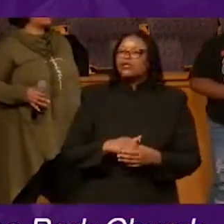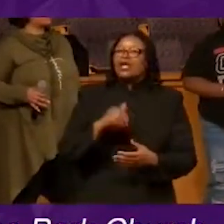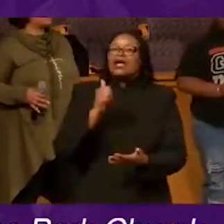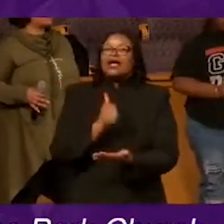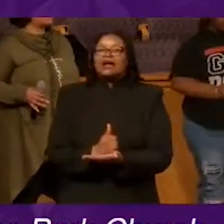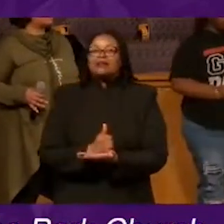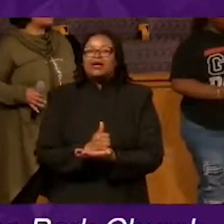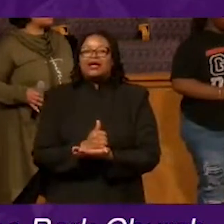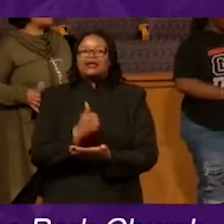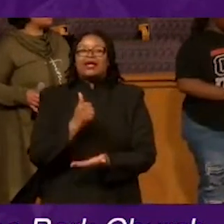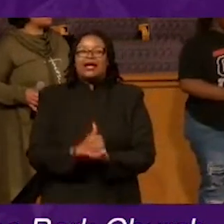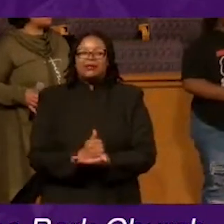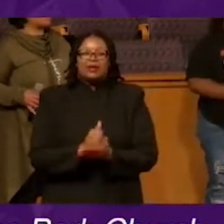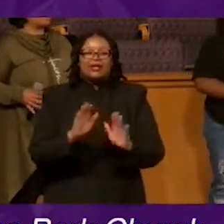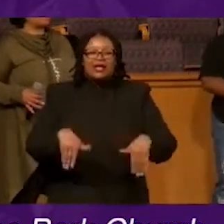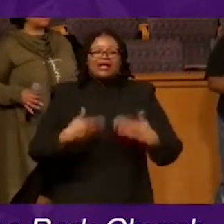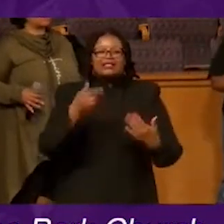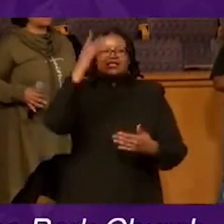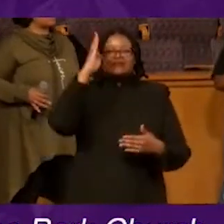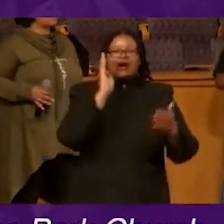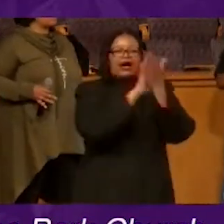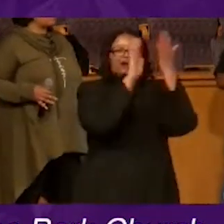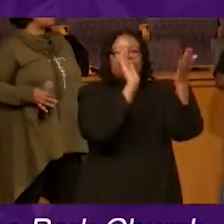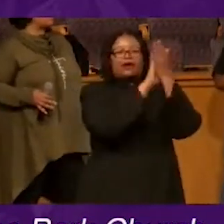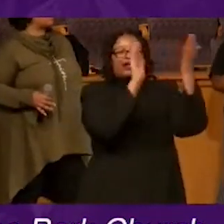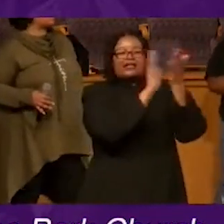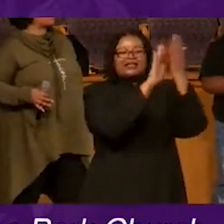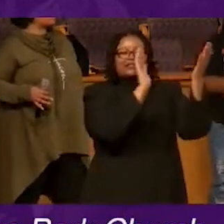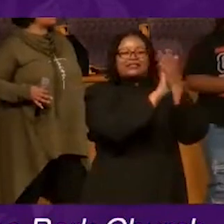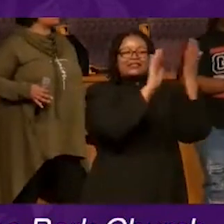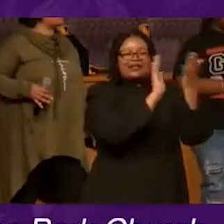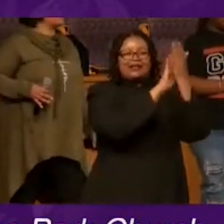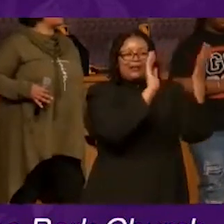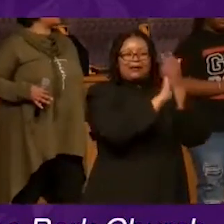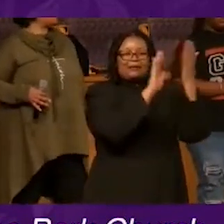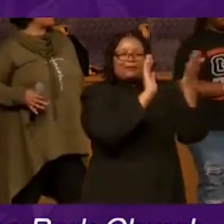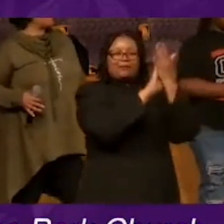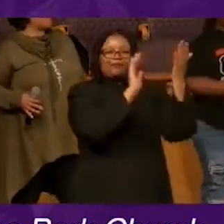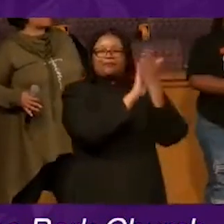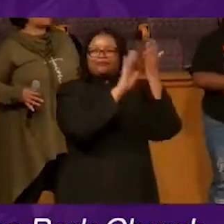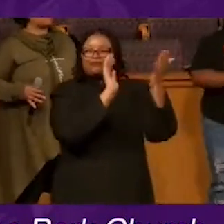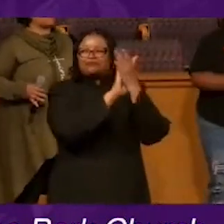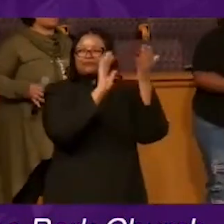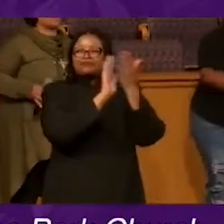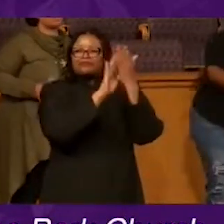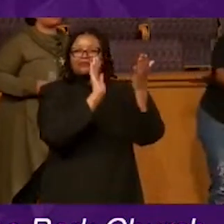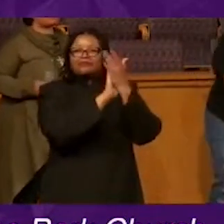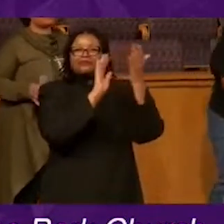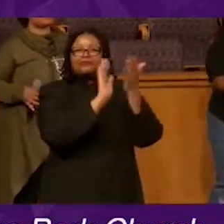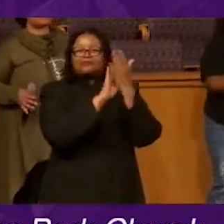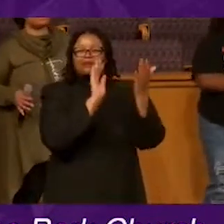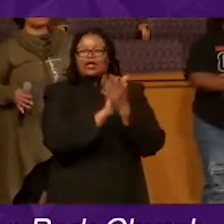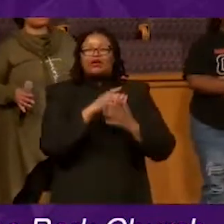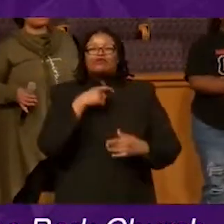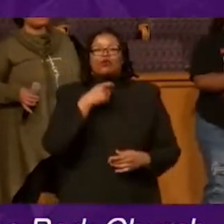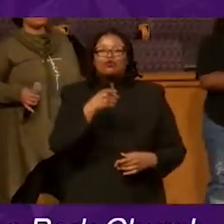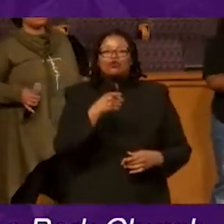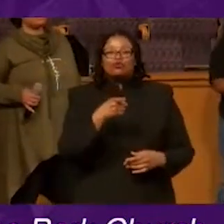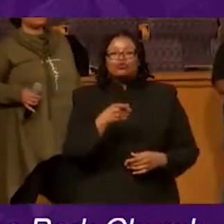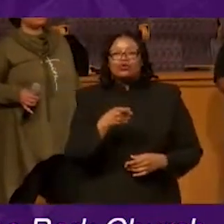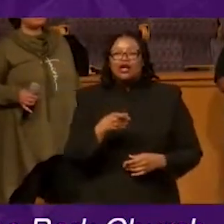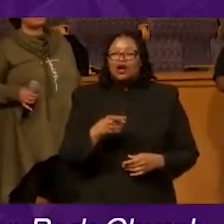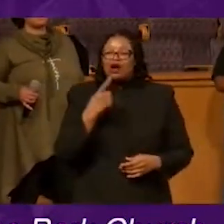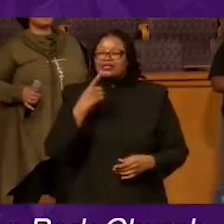Amen. Amen. Can we give God praise? Can we give God praise for those who are saying yes?